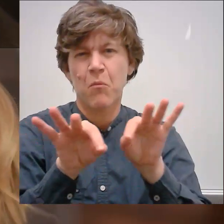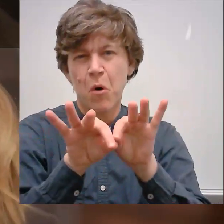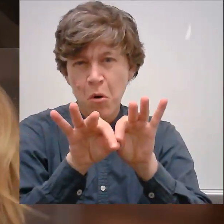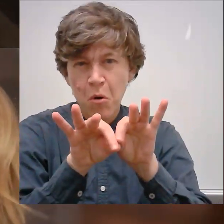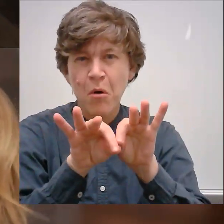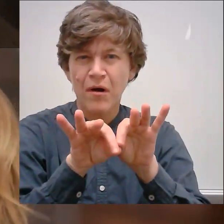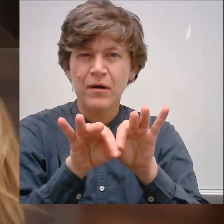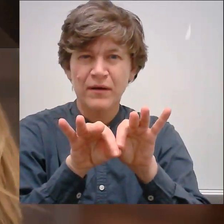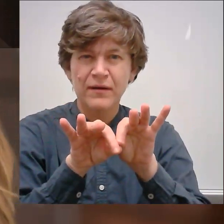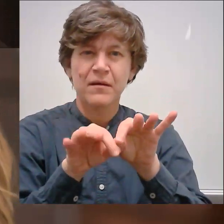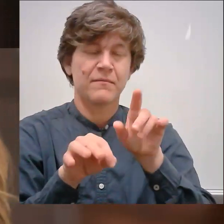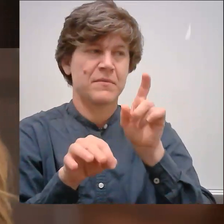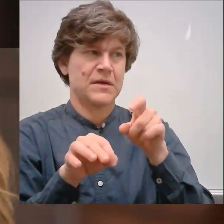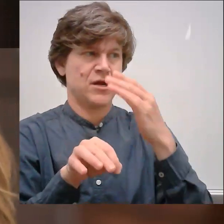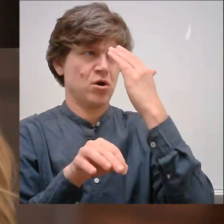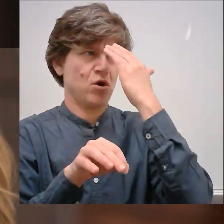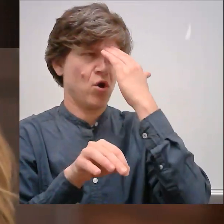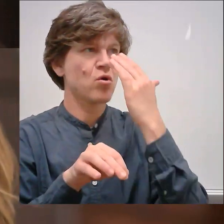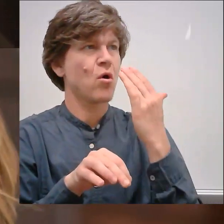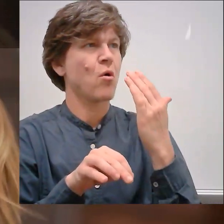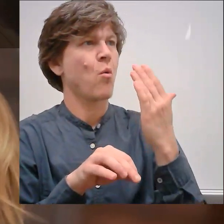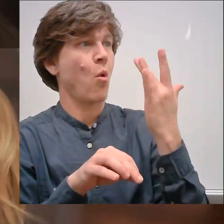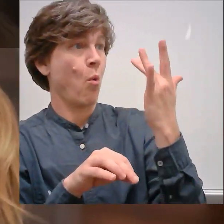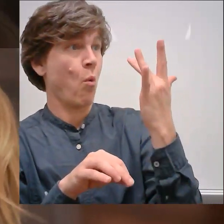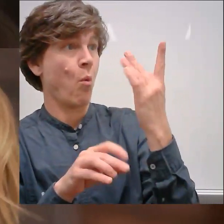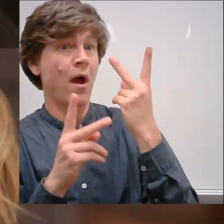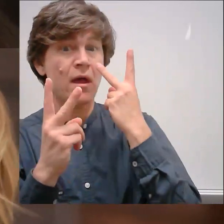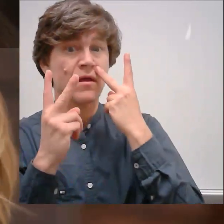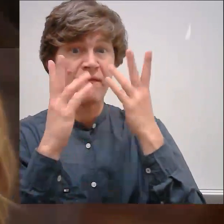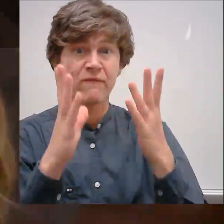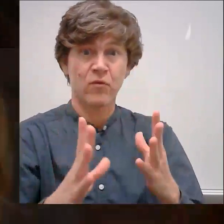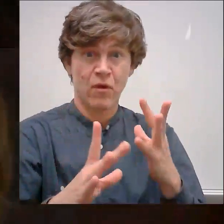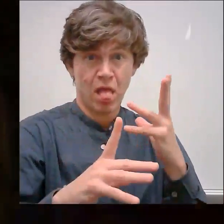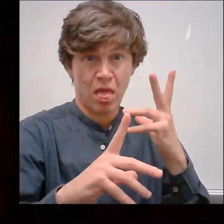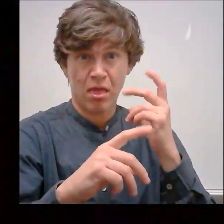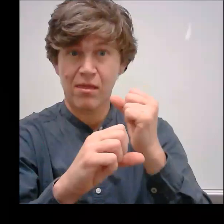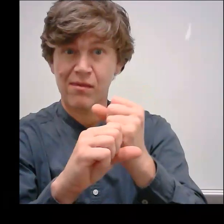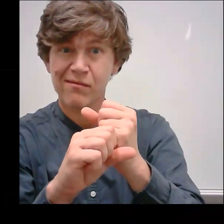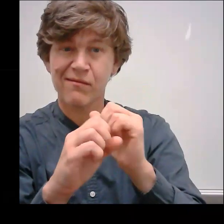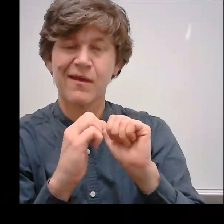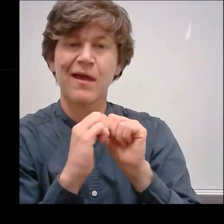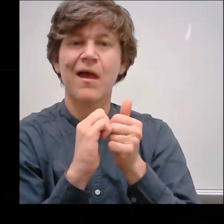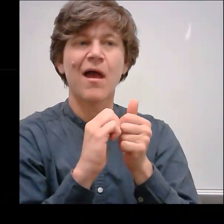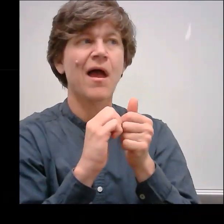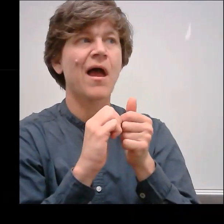and how to control and hold the viewer's attention with contrast.